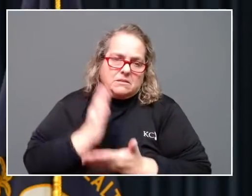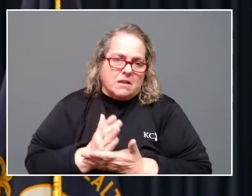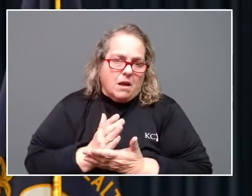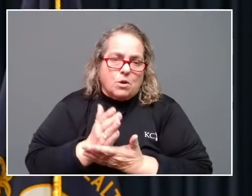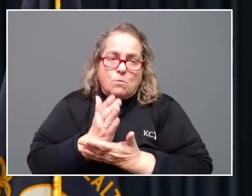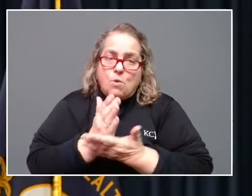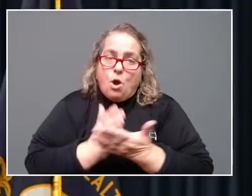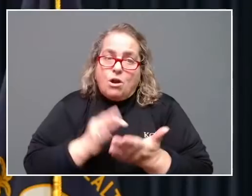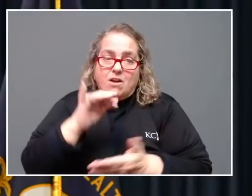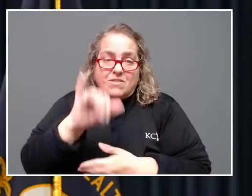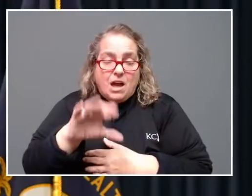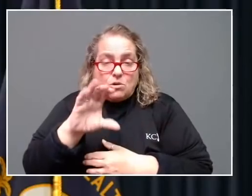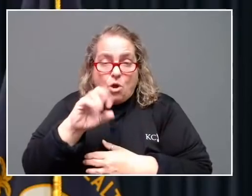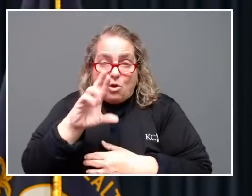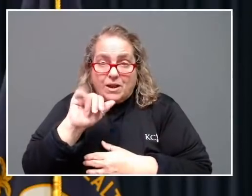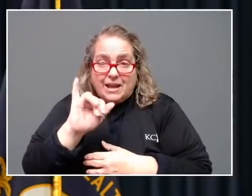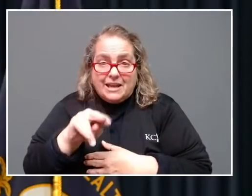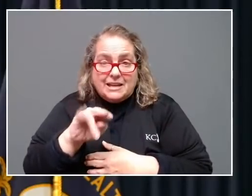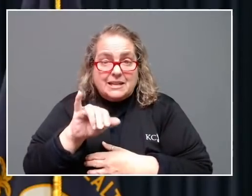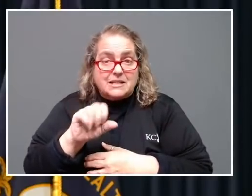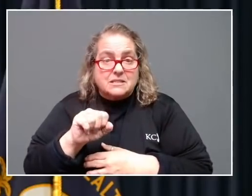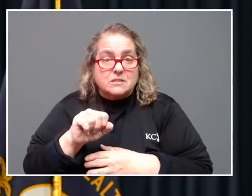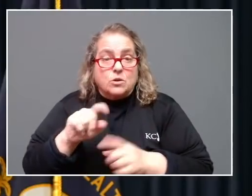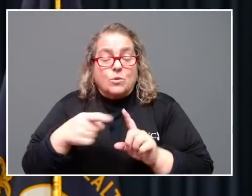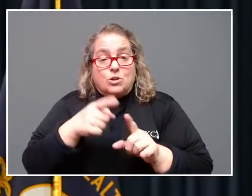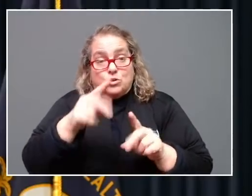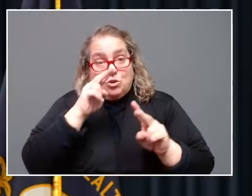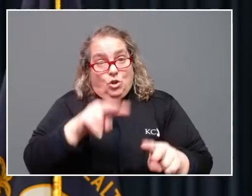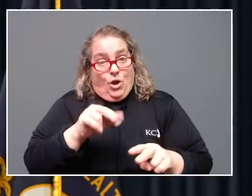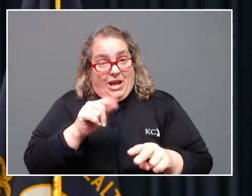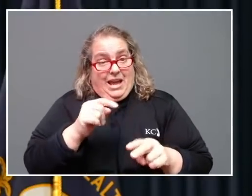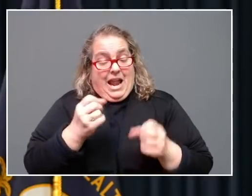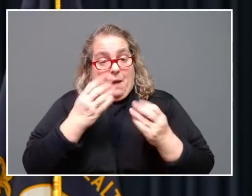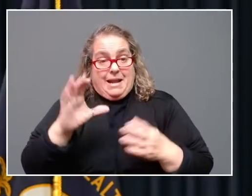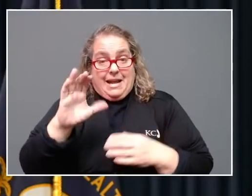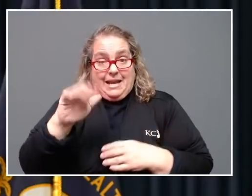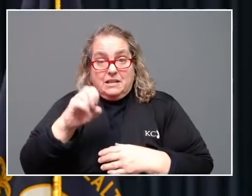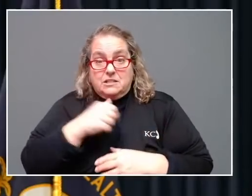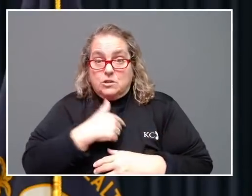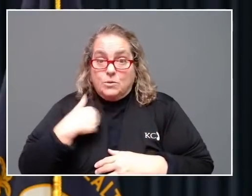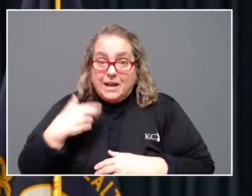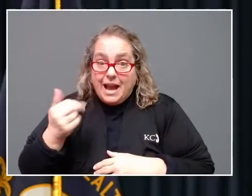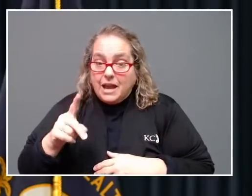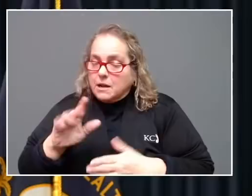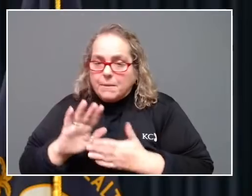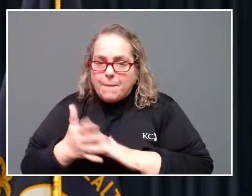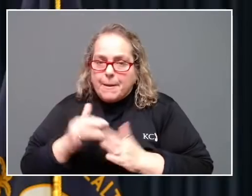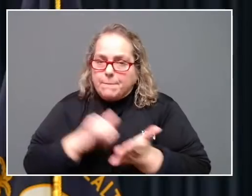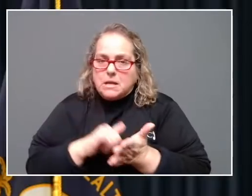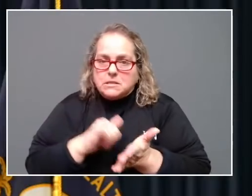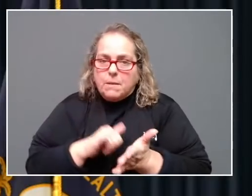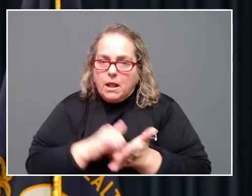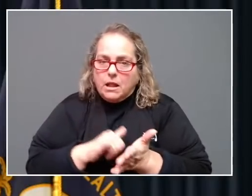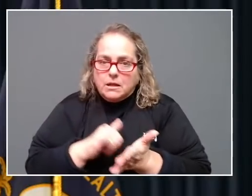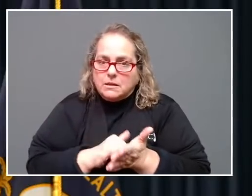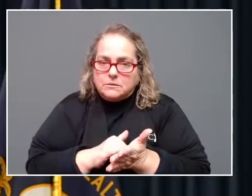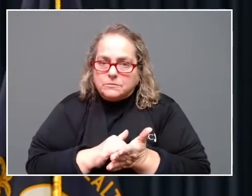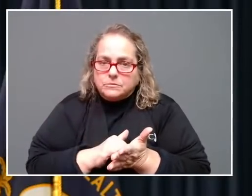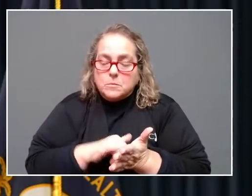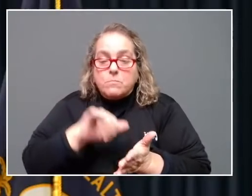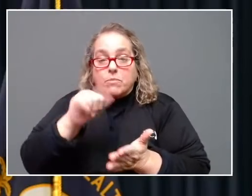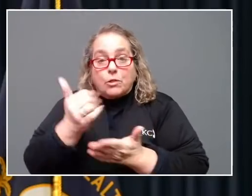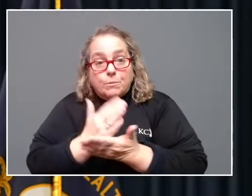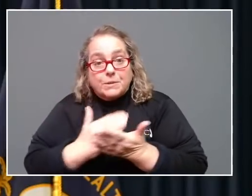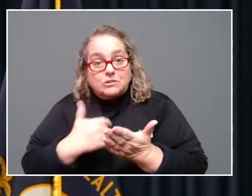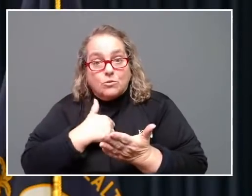Corinne, is when you look at how many cases we had, it just became impossible. But the other piece is we've been in this for 2 years, and everybody's